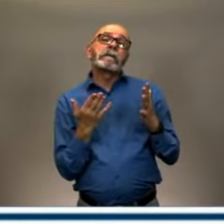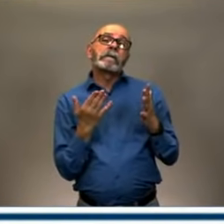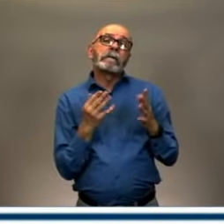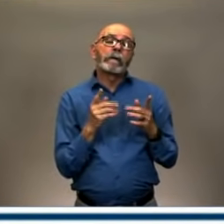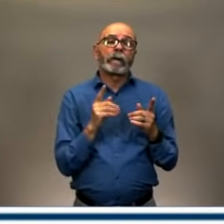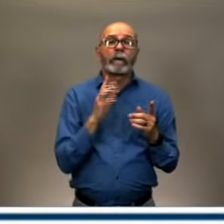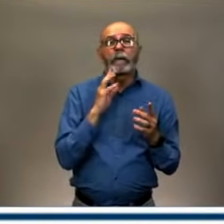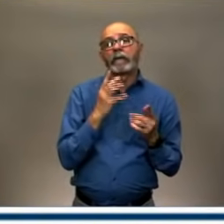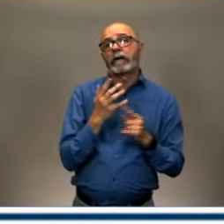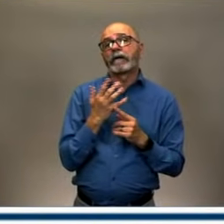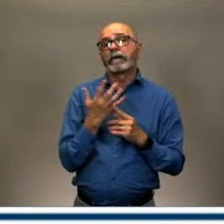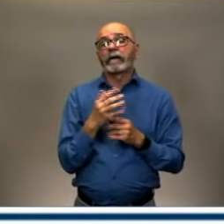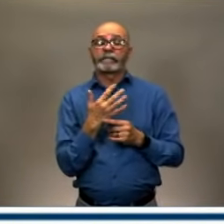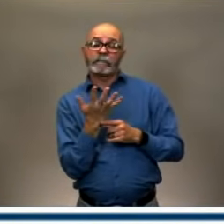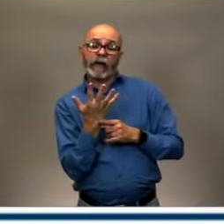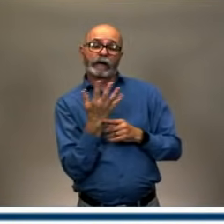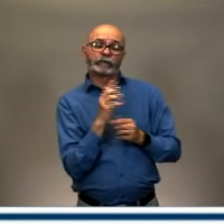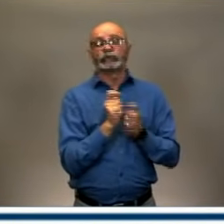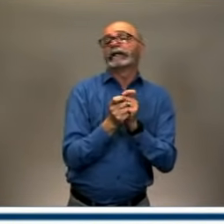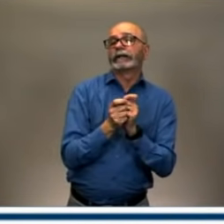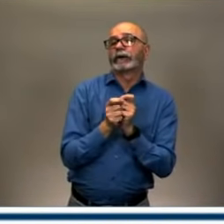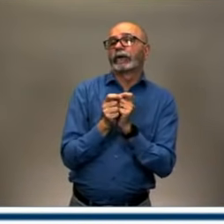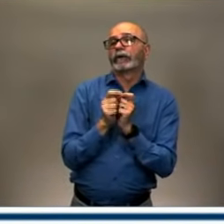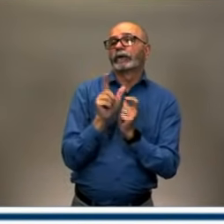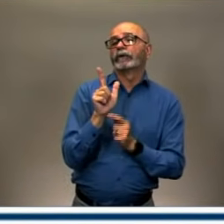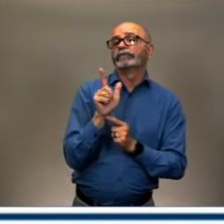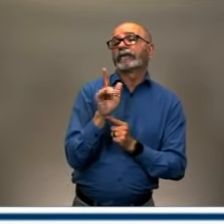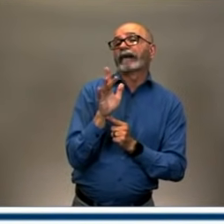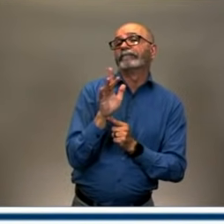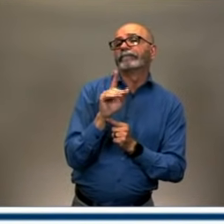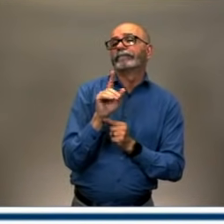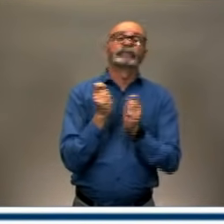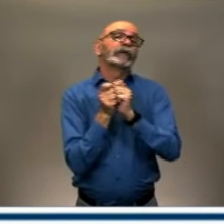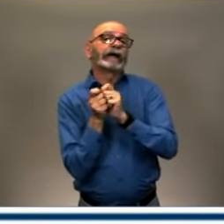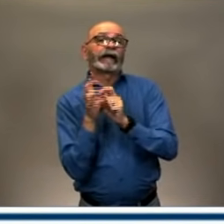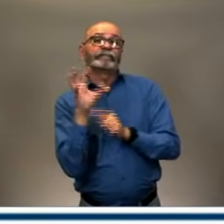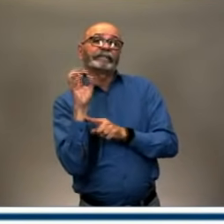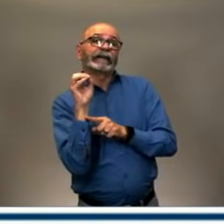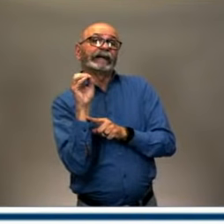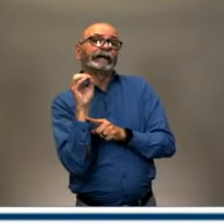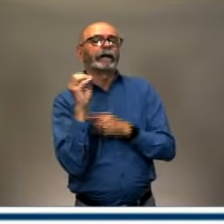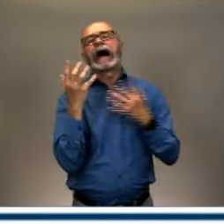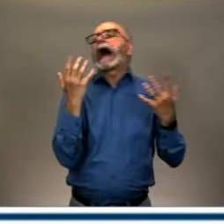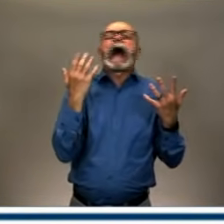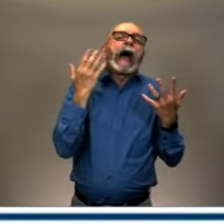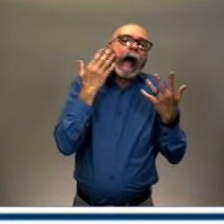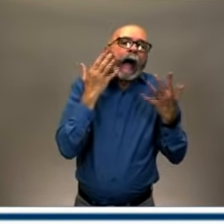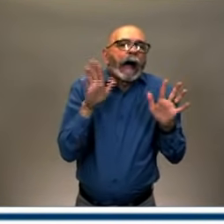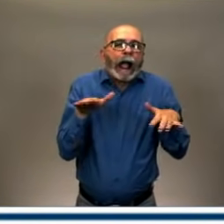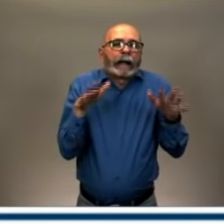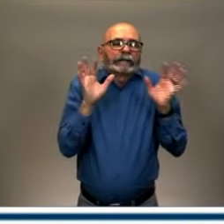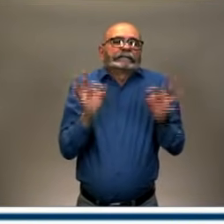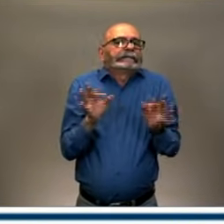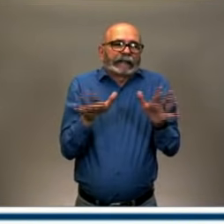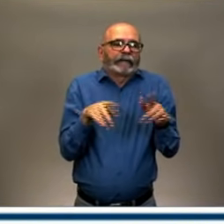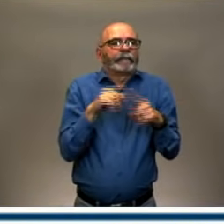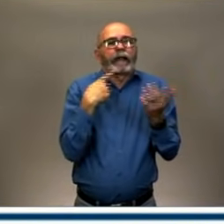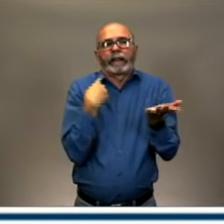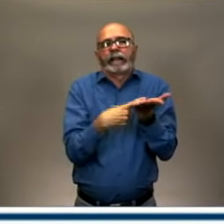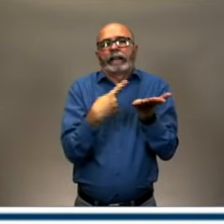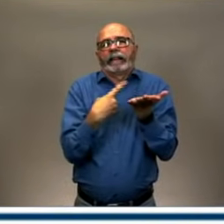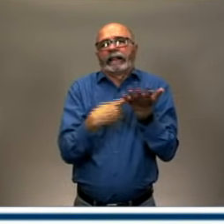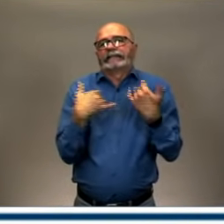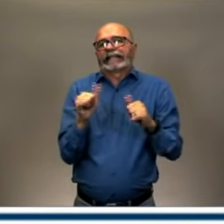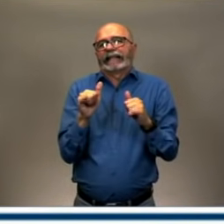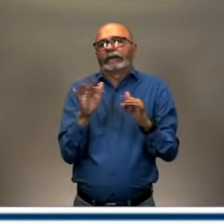and competitions were part of that. That's one component for things like the Maritime Hockey League and the Quebec